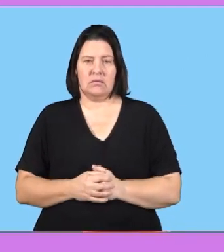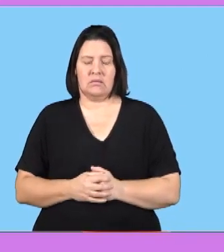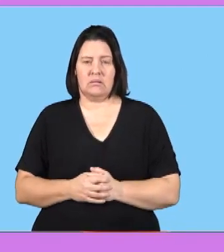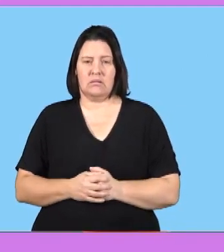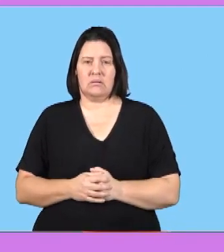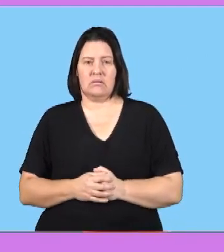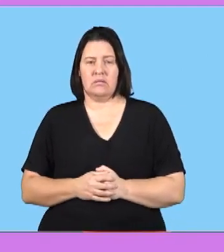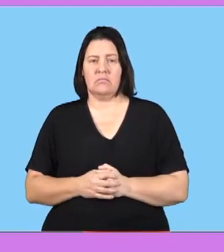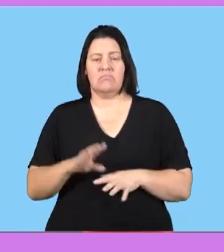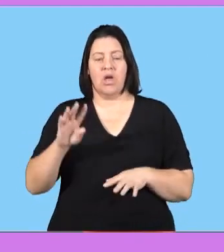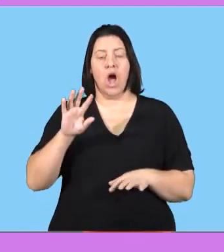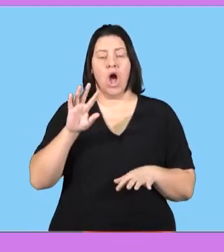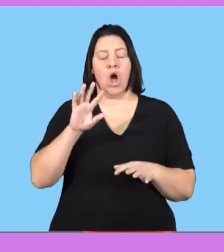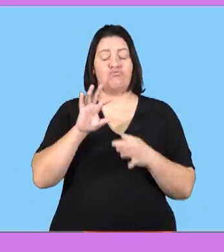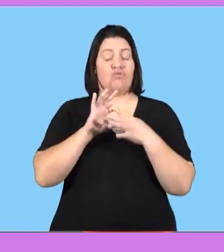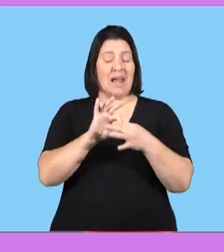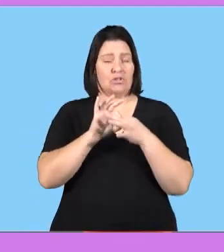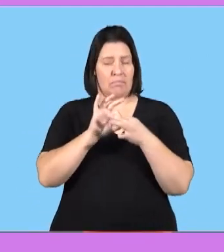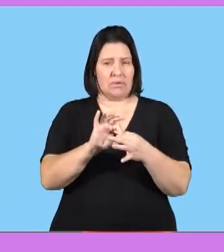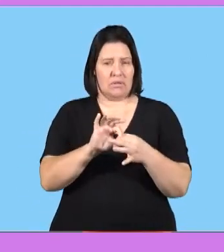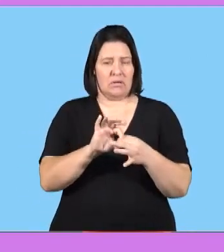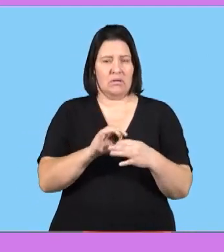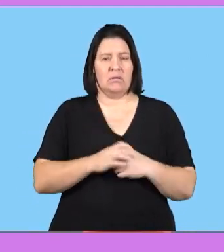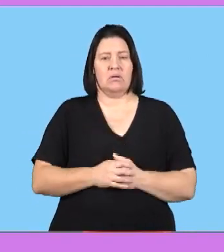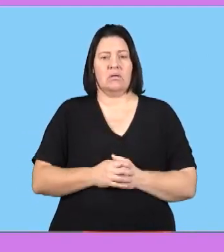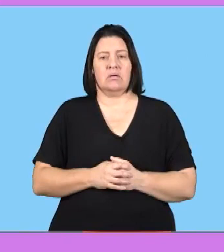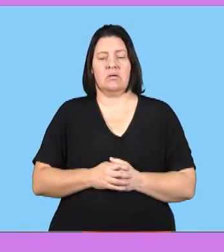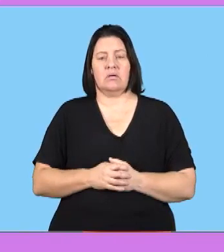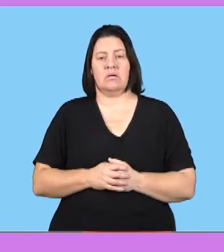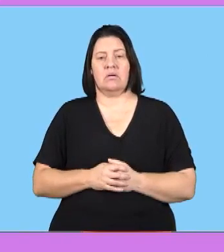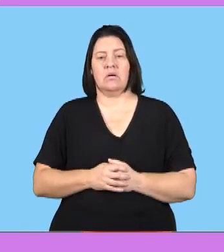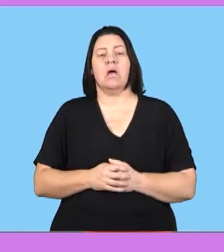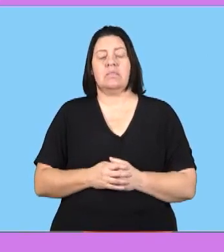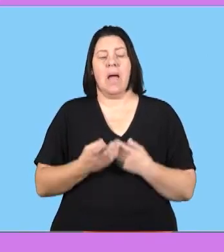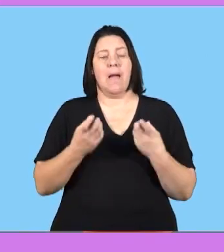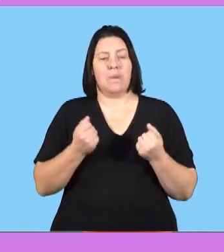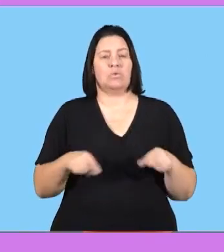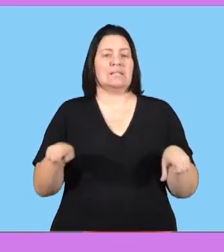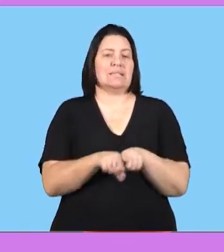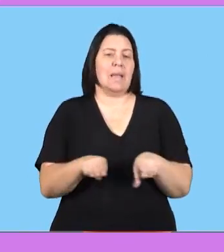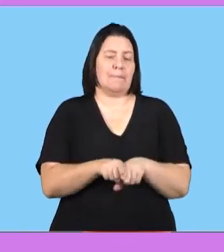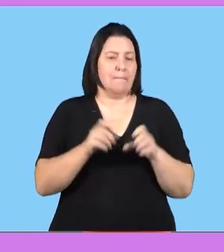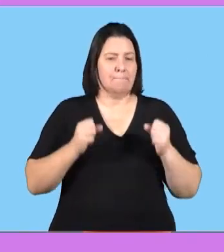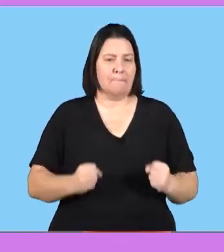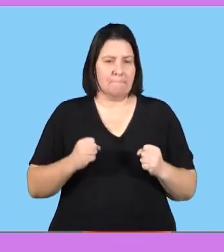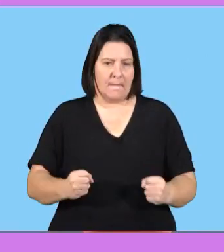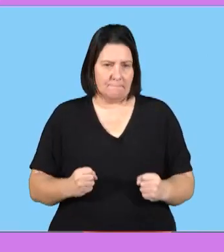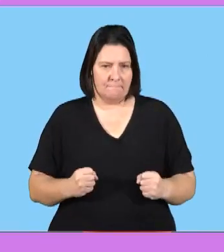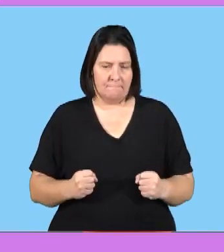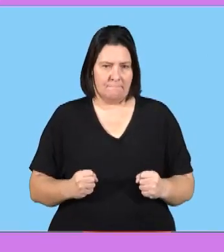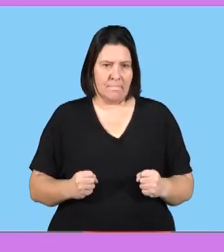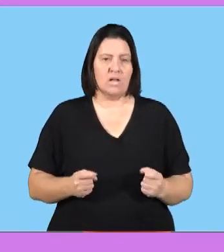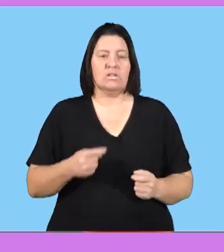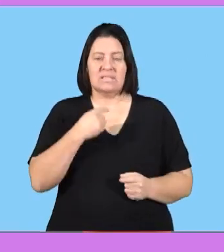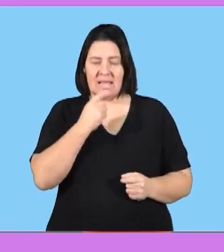now looking at this relationship, because the amount becomes the same, it's fixed regularly,